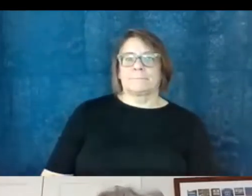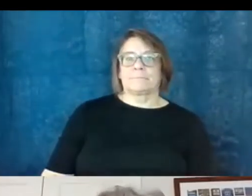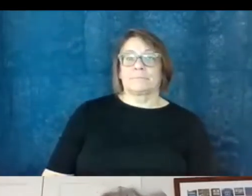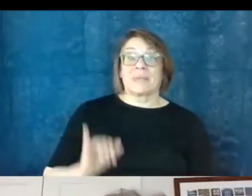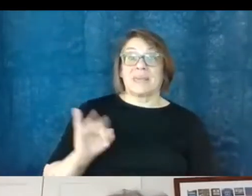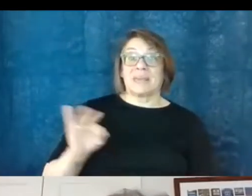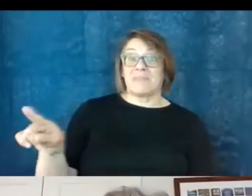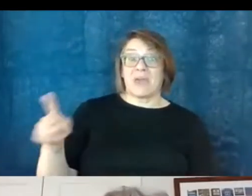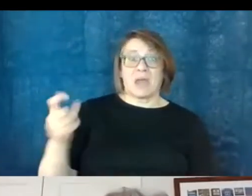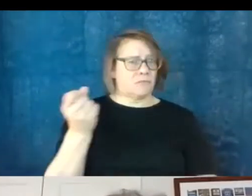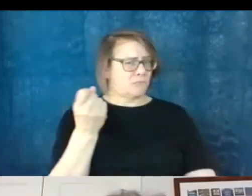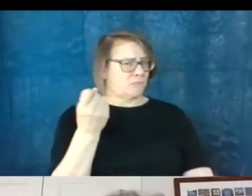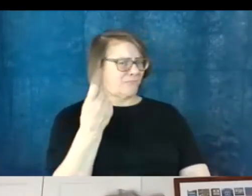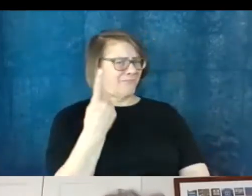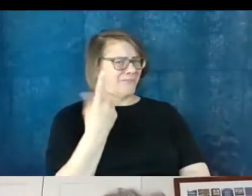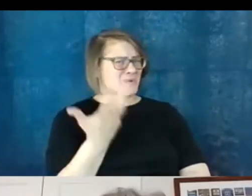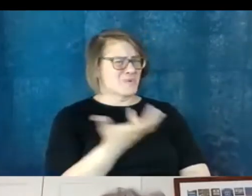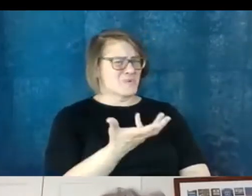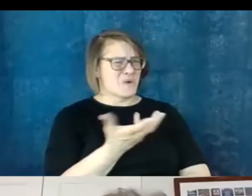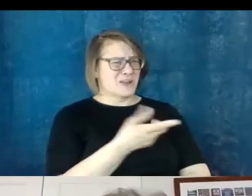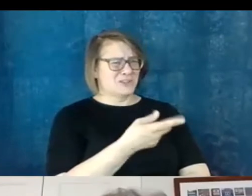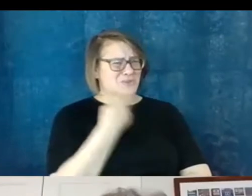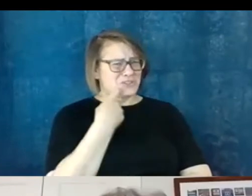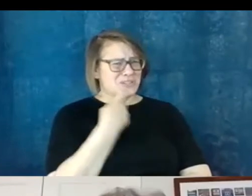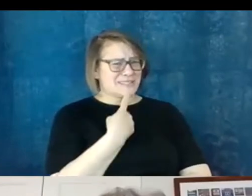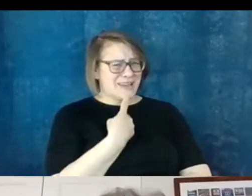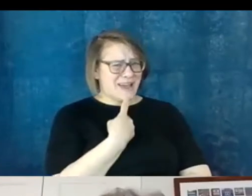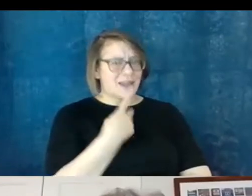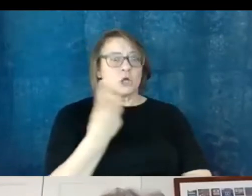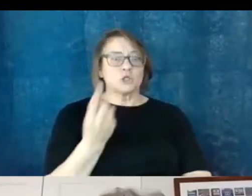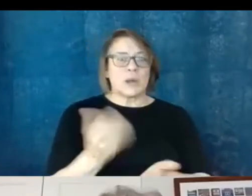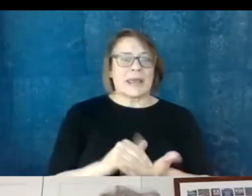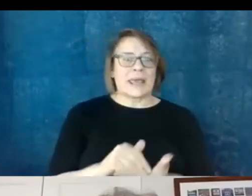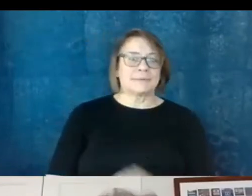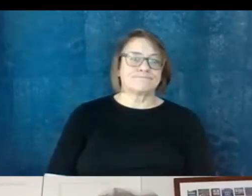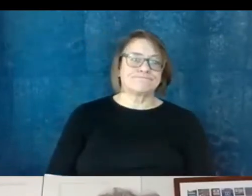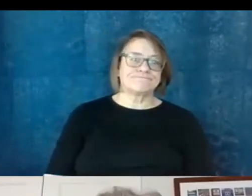don't understand what you just said, do it again.